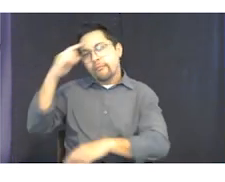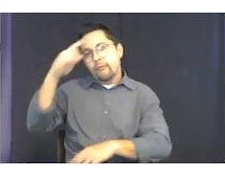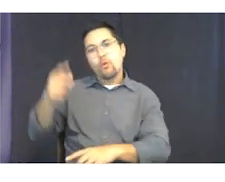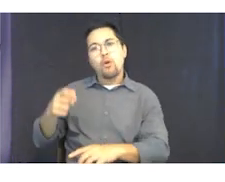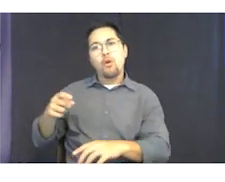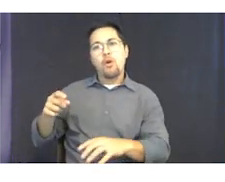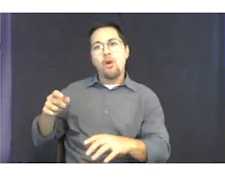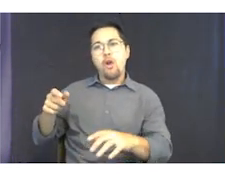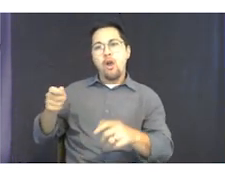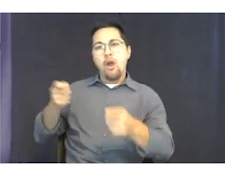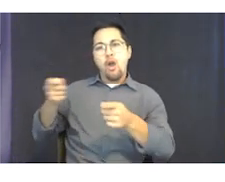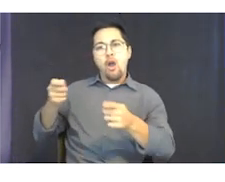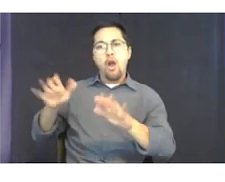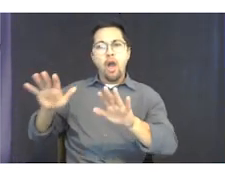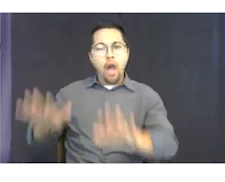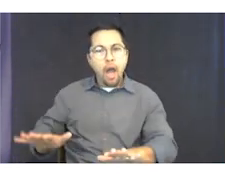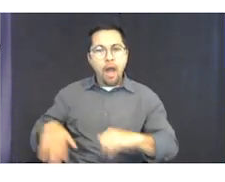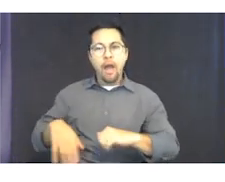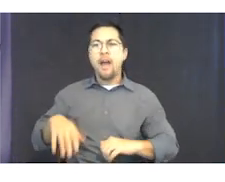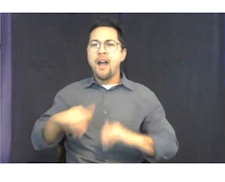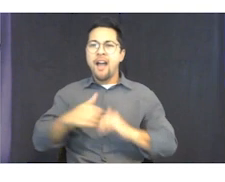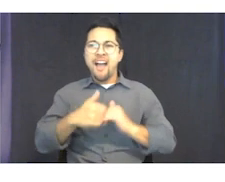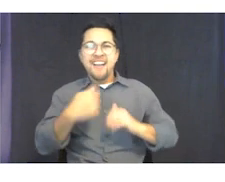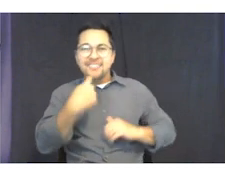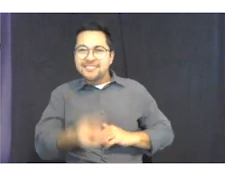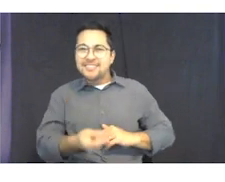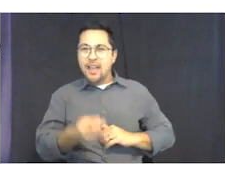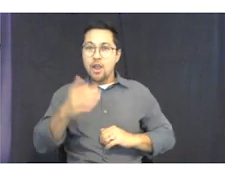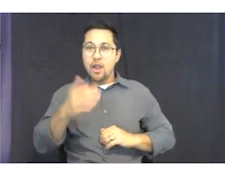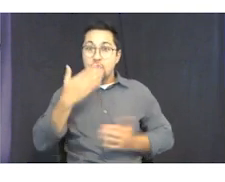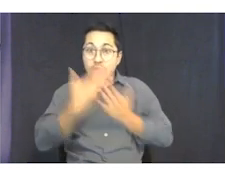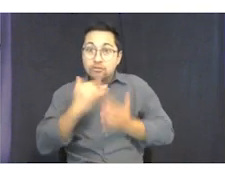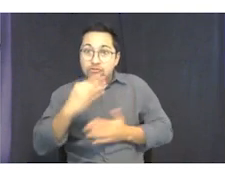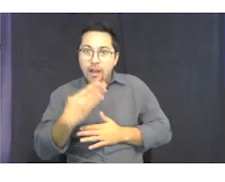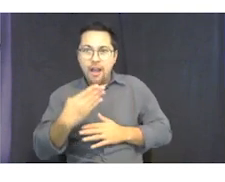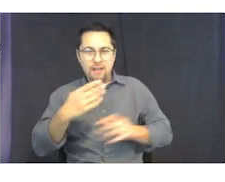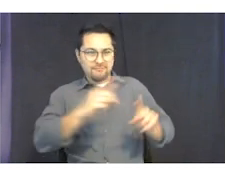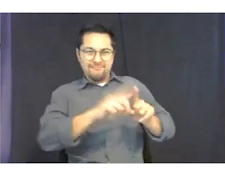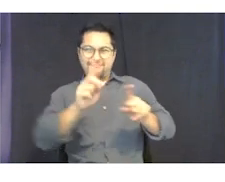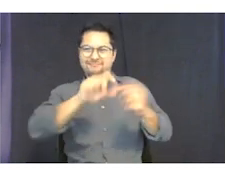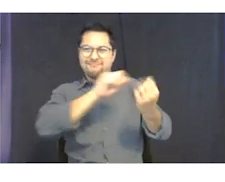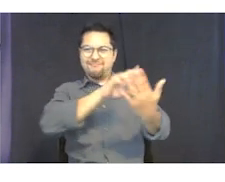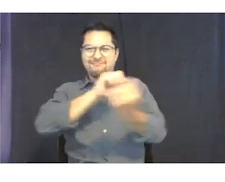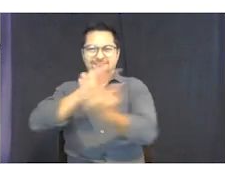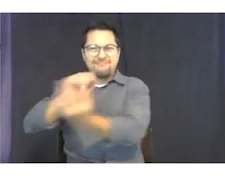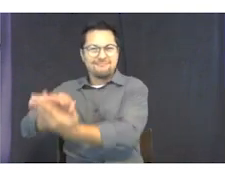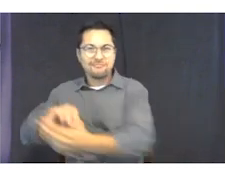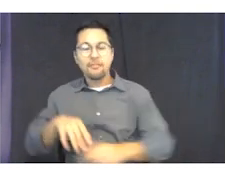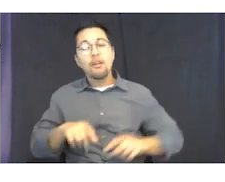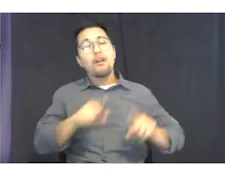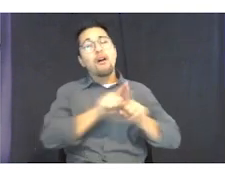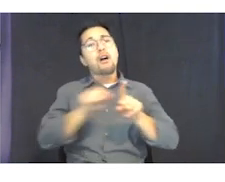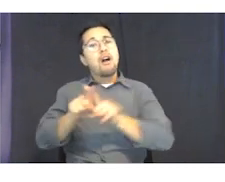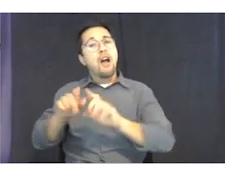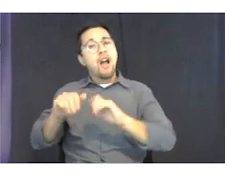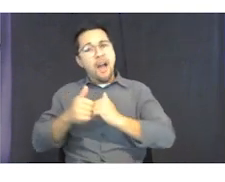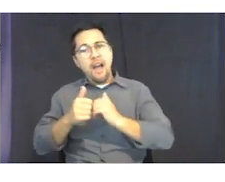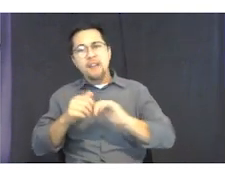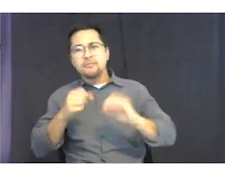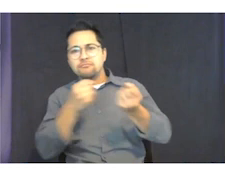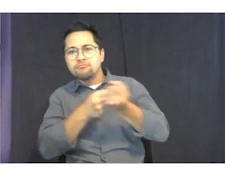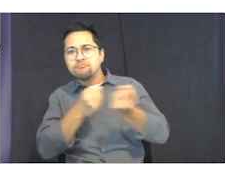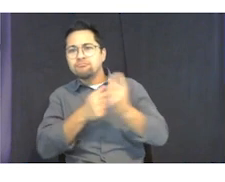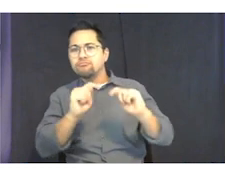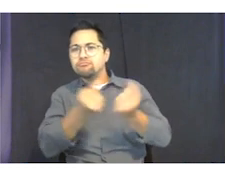self-calming, how to say good job 50 ways, how to really be supportive of your team members. If you're